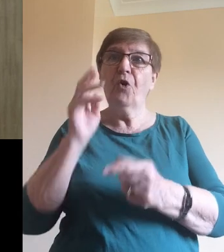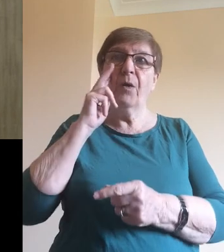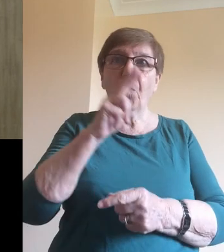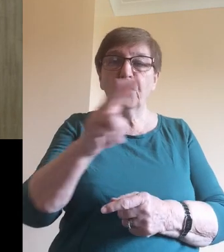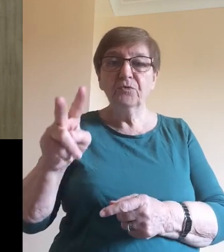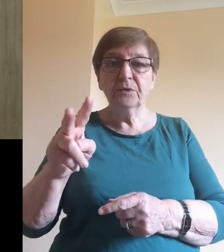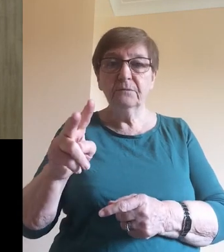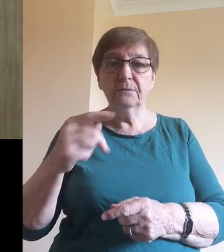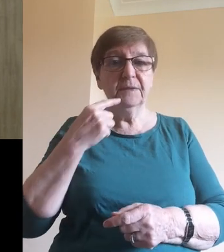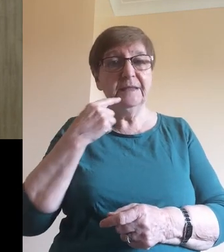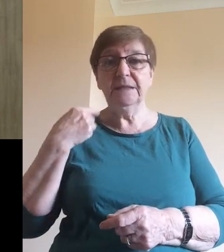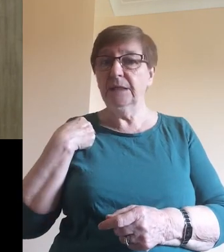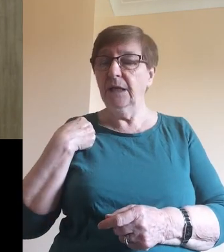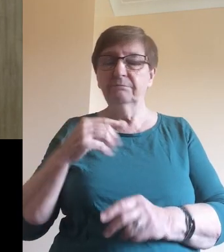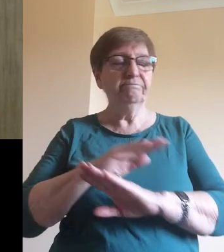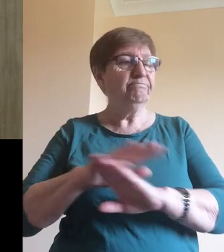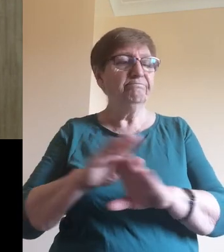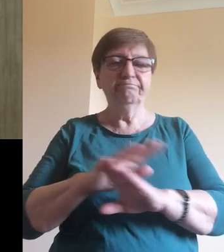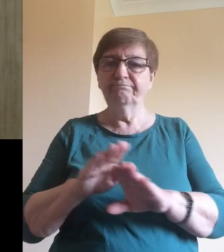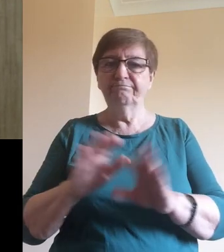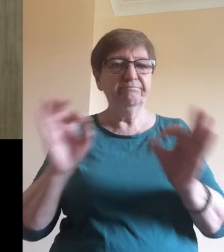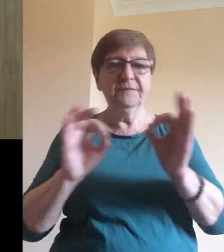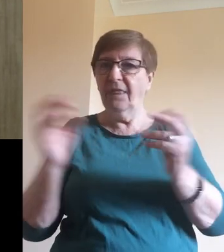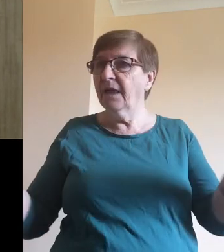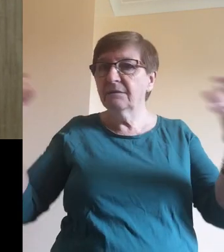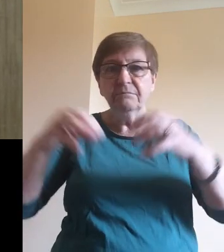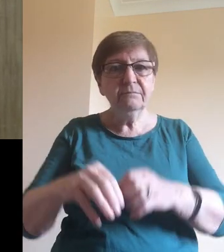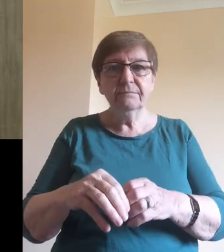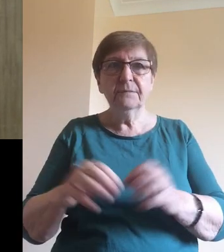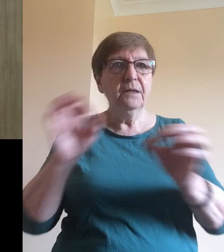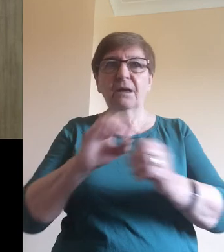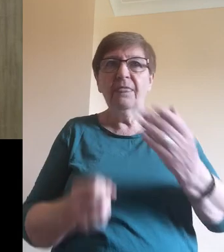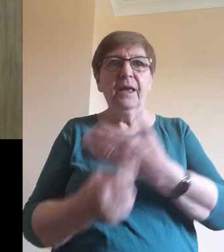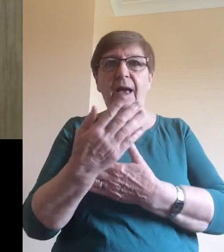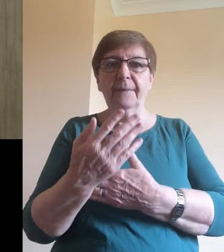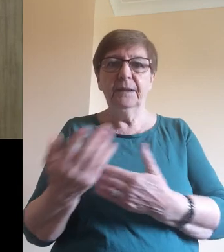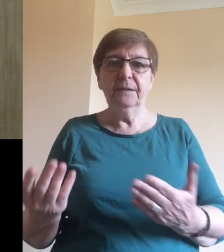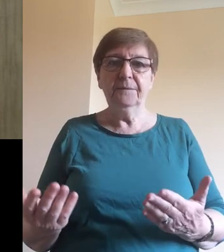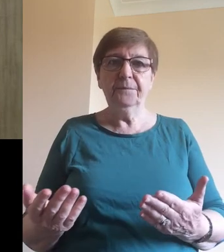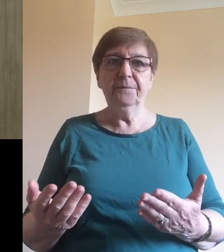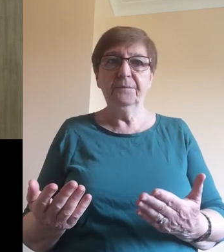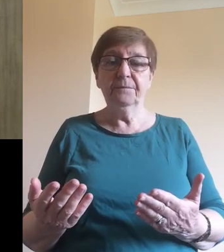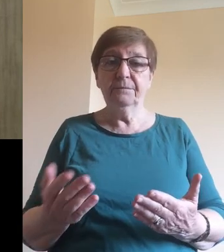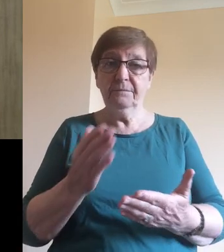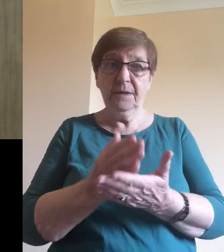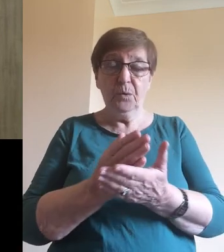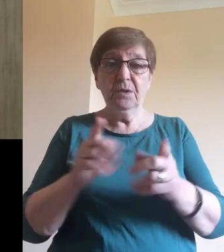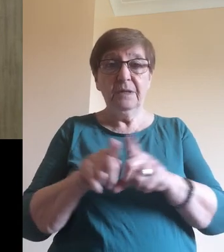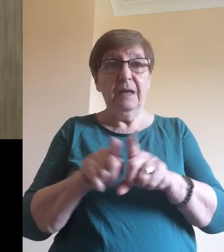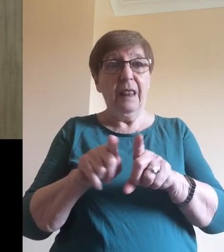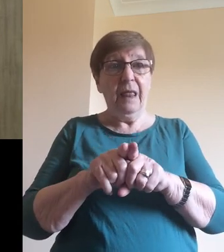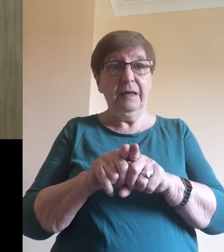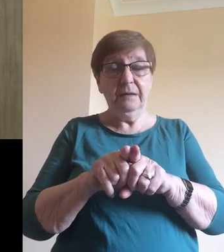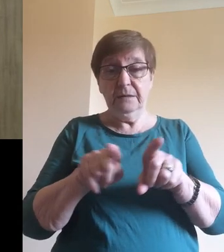But not yesterday. No gatherings, no outings, no events. It was, like the